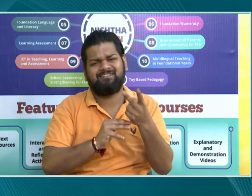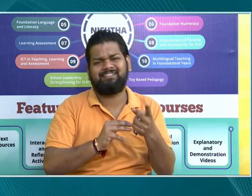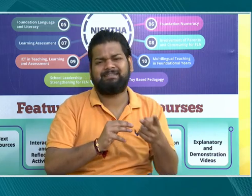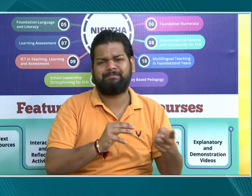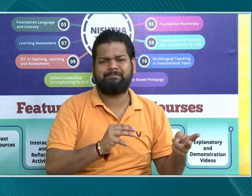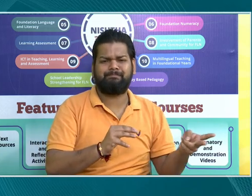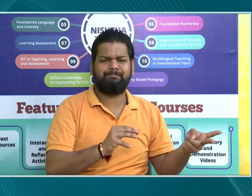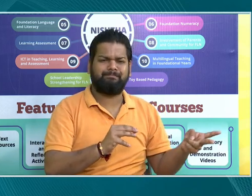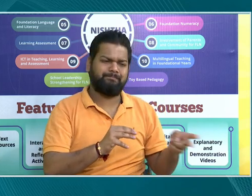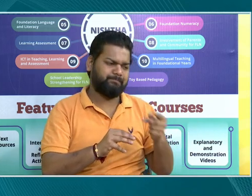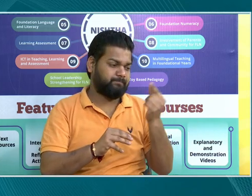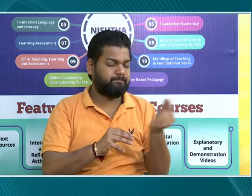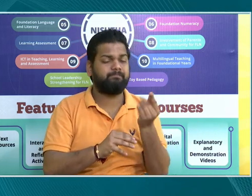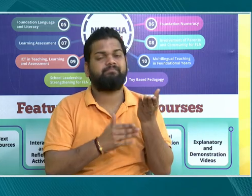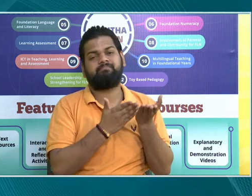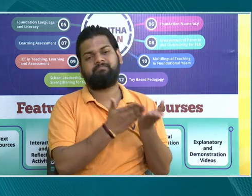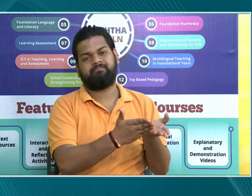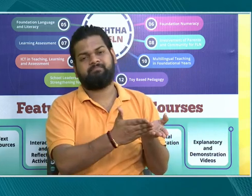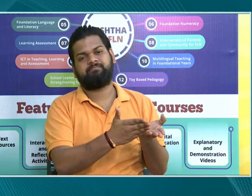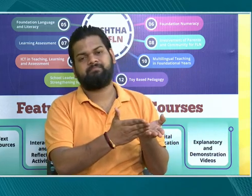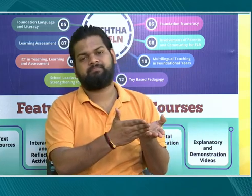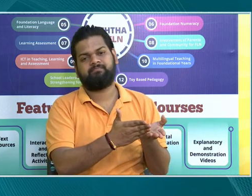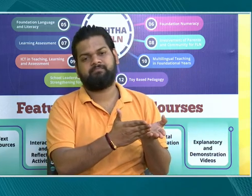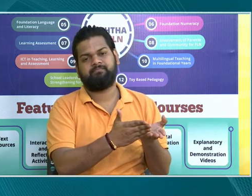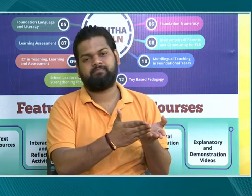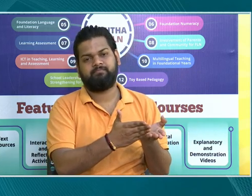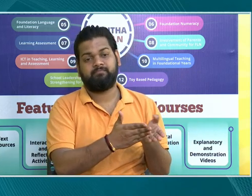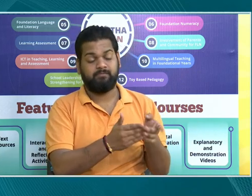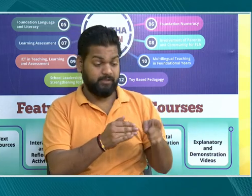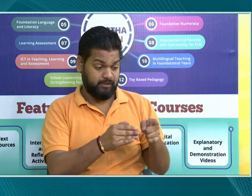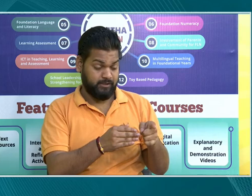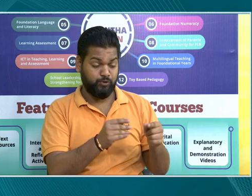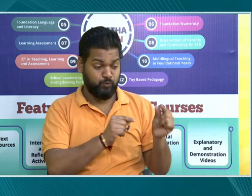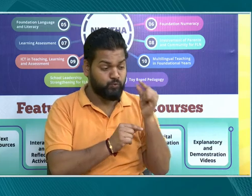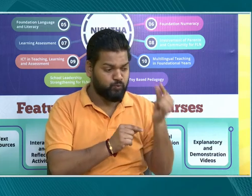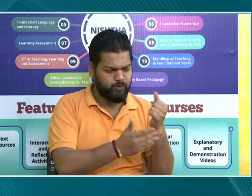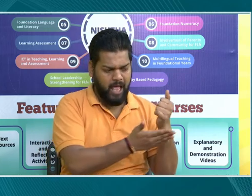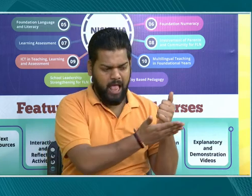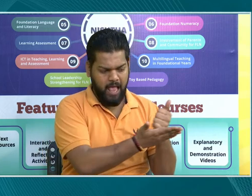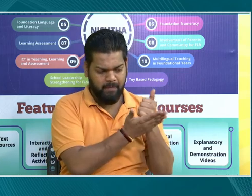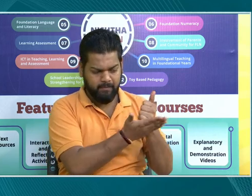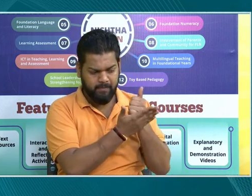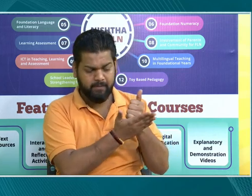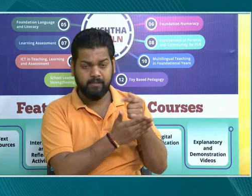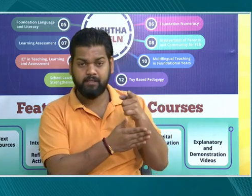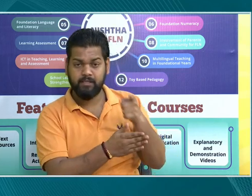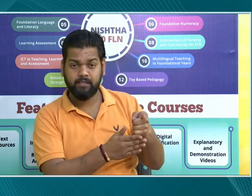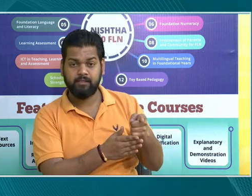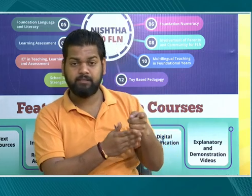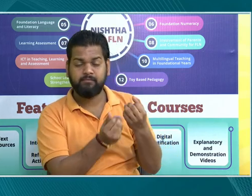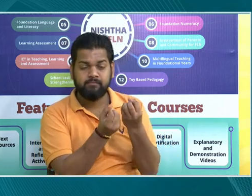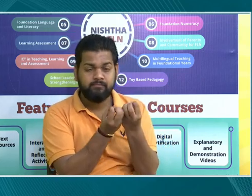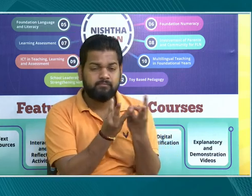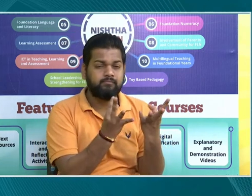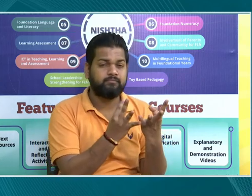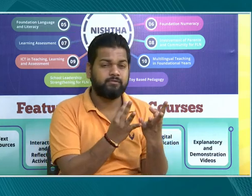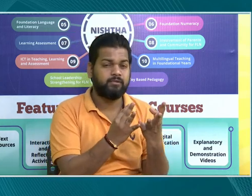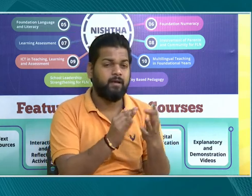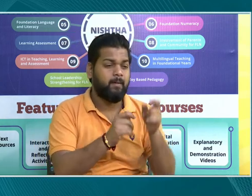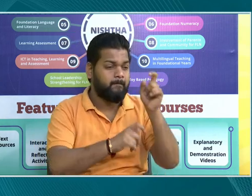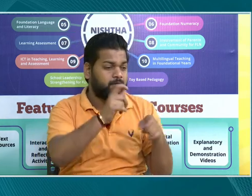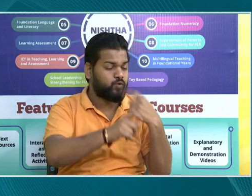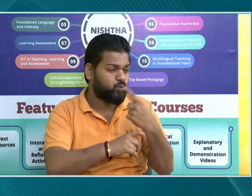to make a different thing so that he can make the people old. As we were trying to